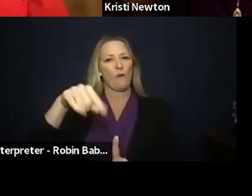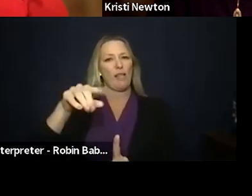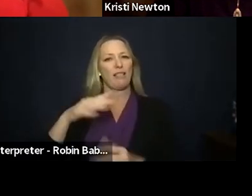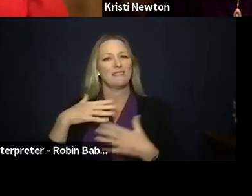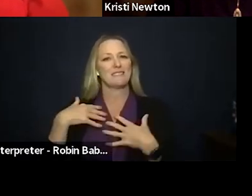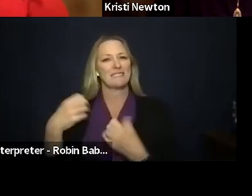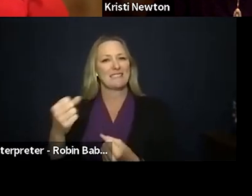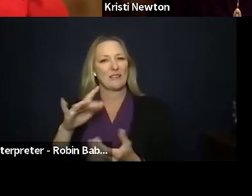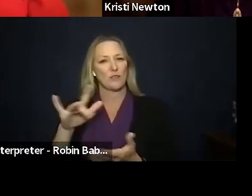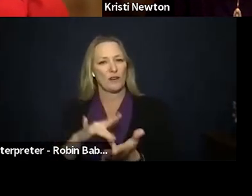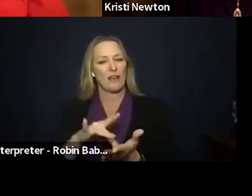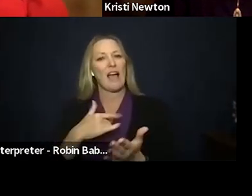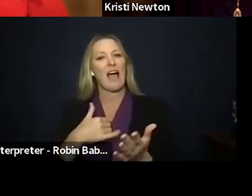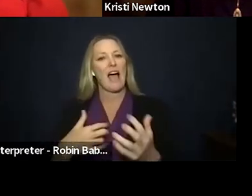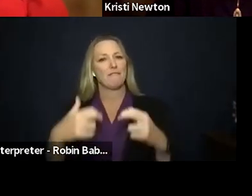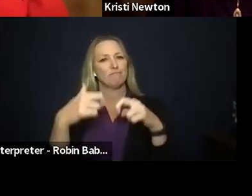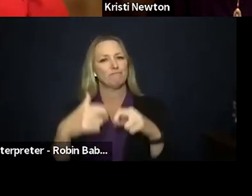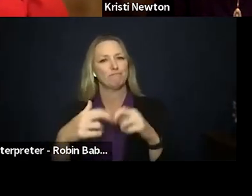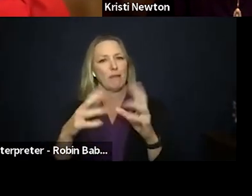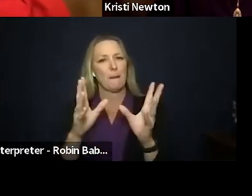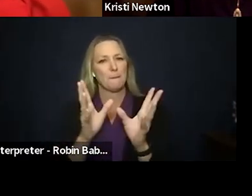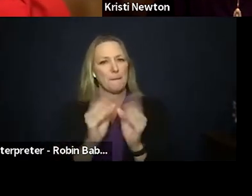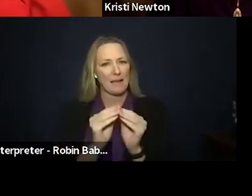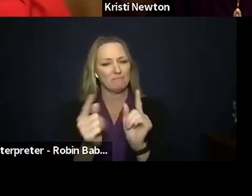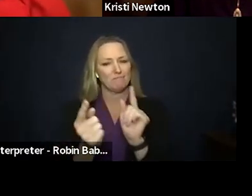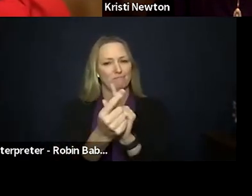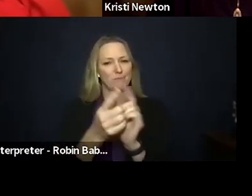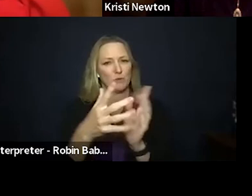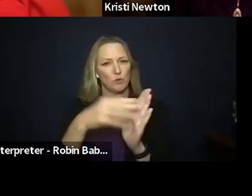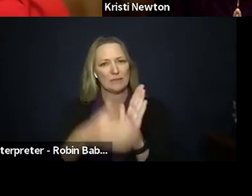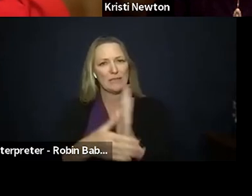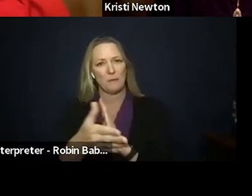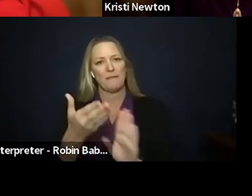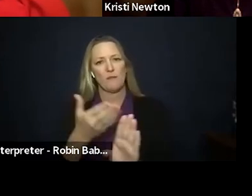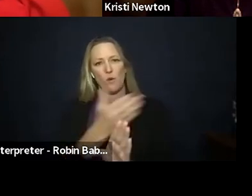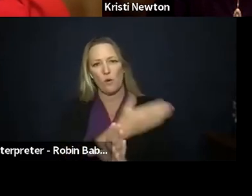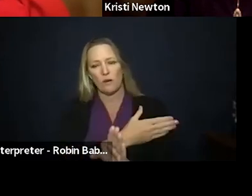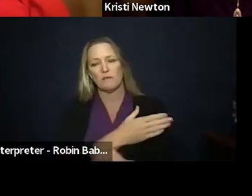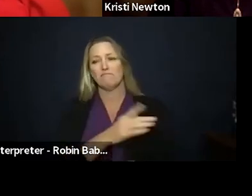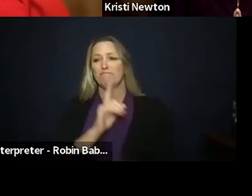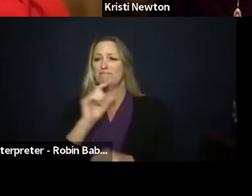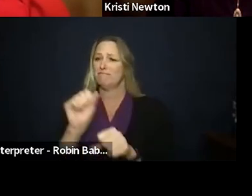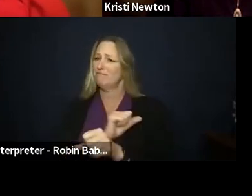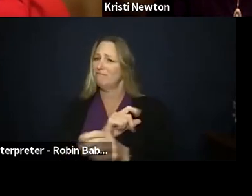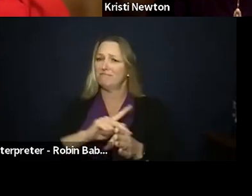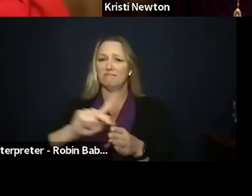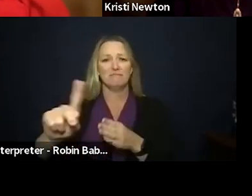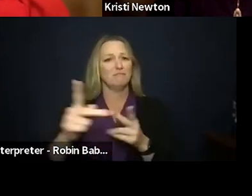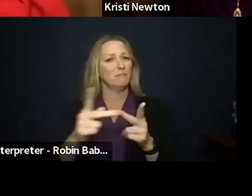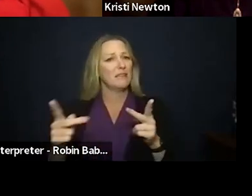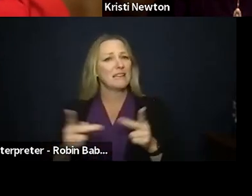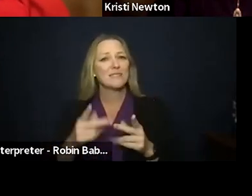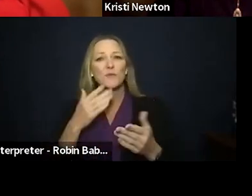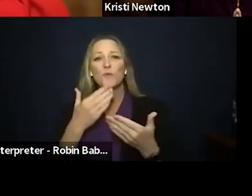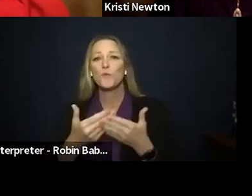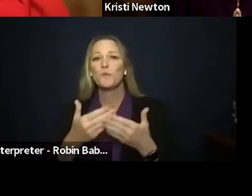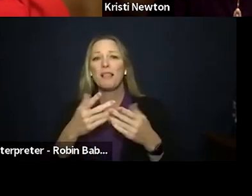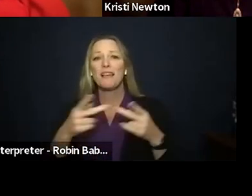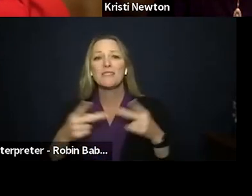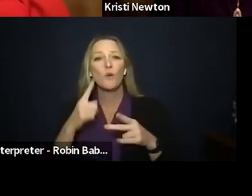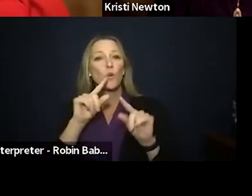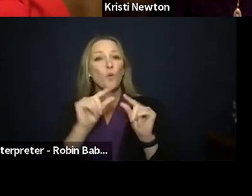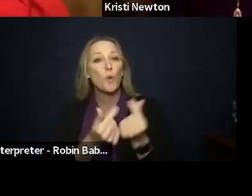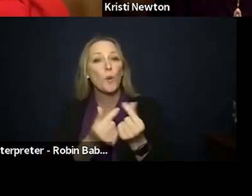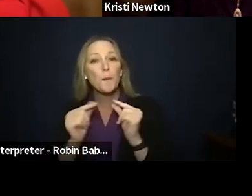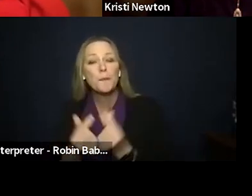met with students there in the past on campus and certainly a professional place and a place for groups that they could know that they